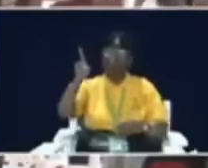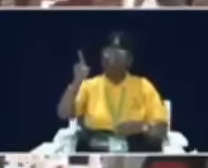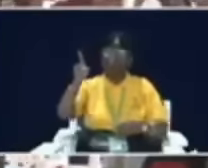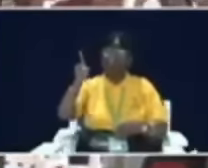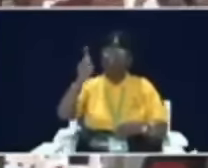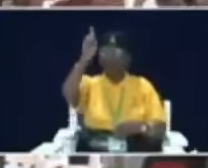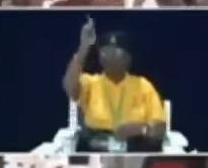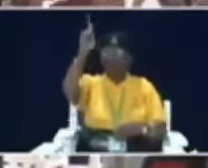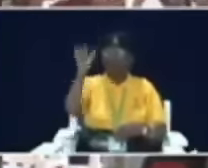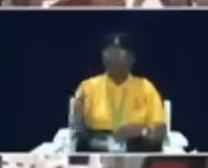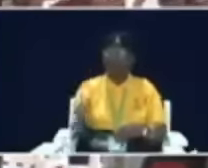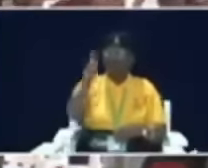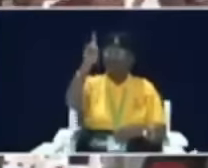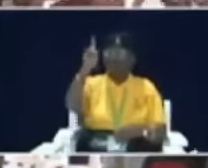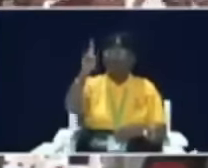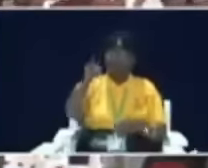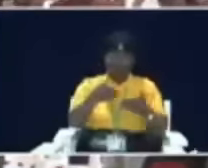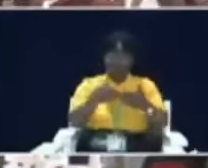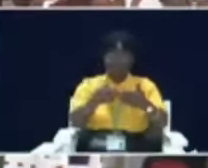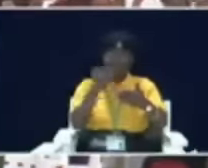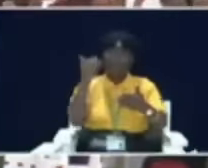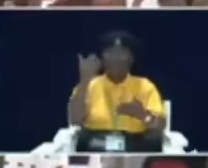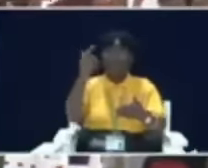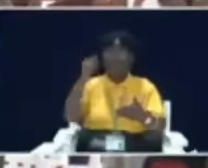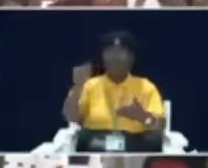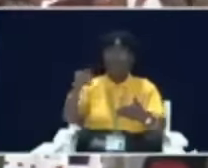one by one, before the new year, they will perish.